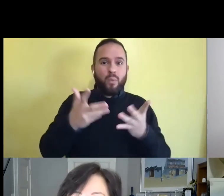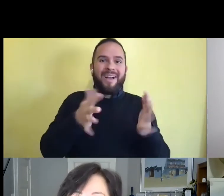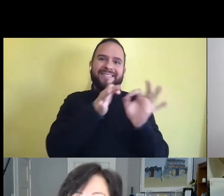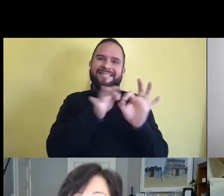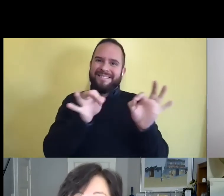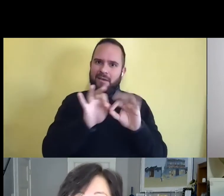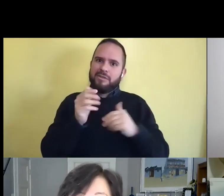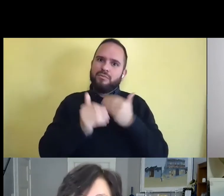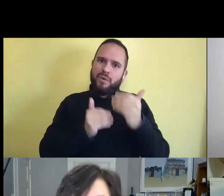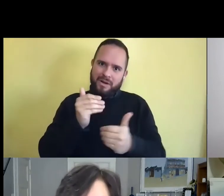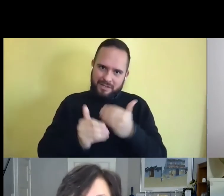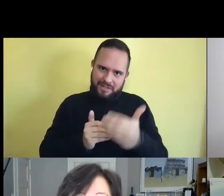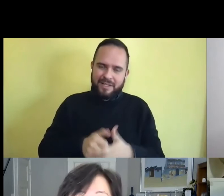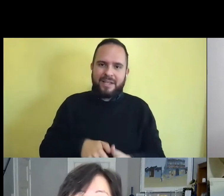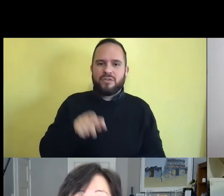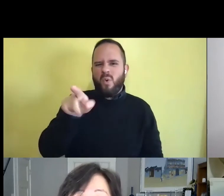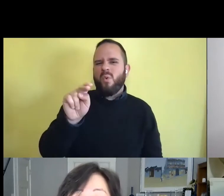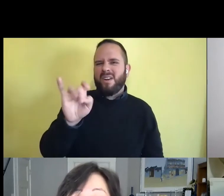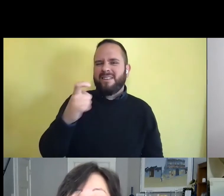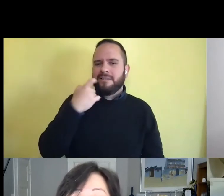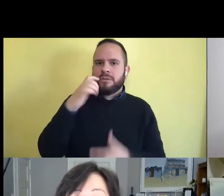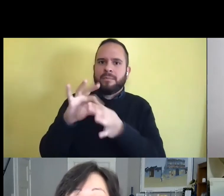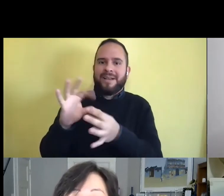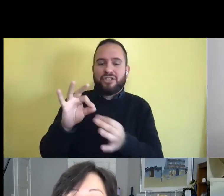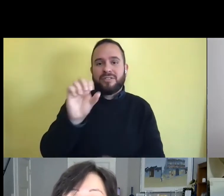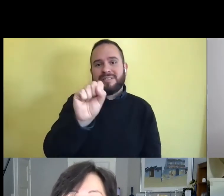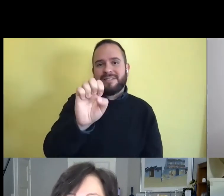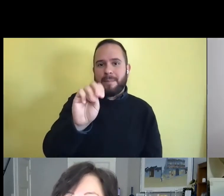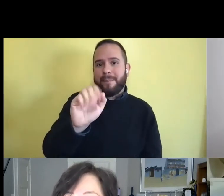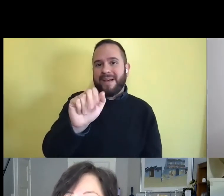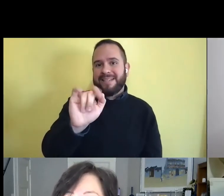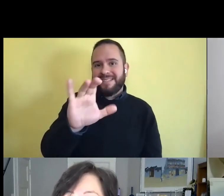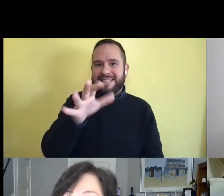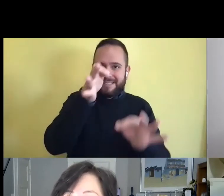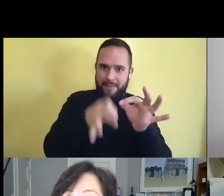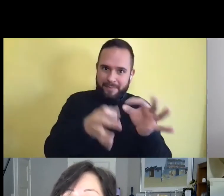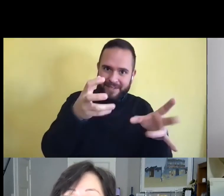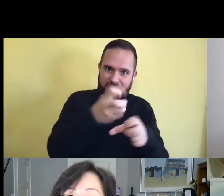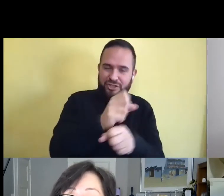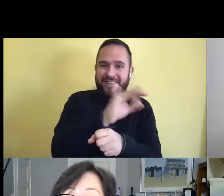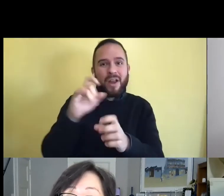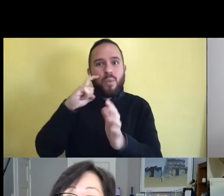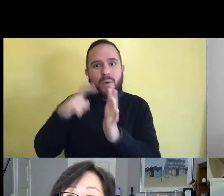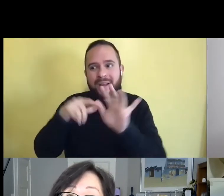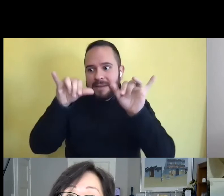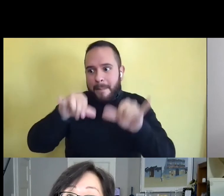semantic simplification is one of them, but recognition of pattern is another very